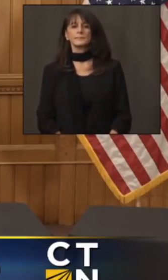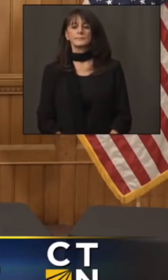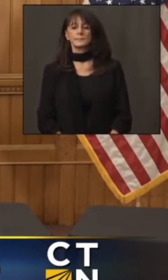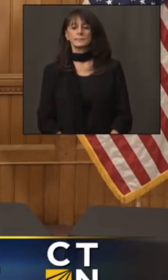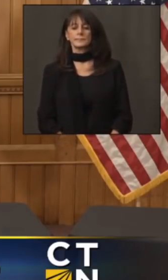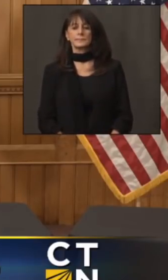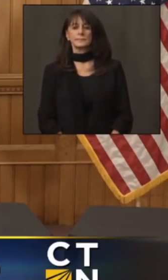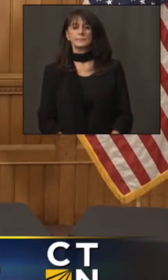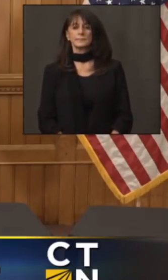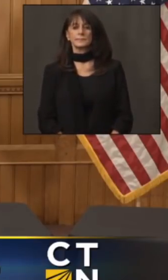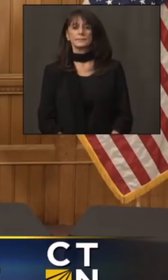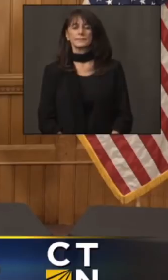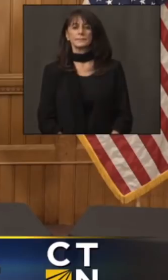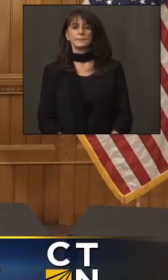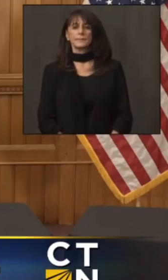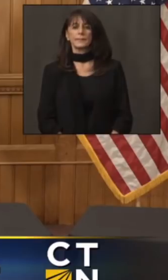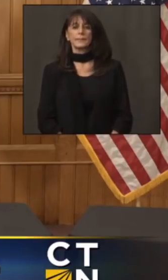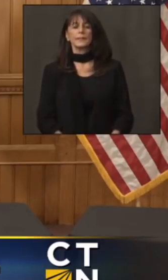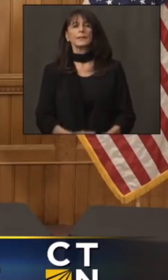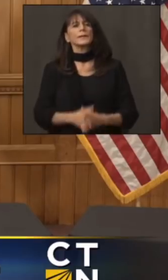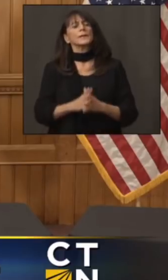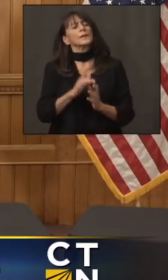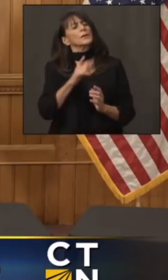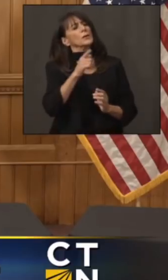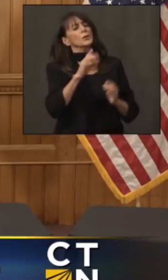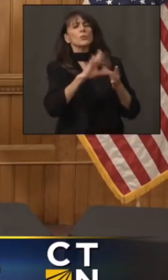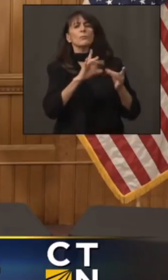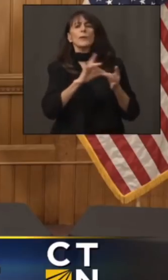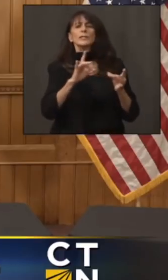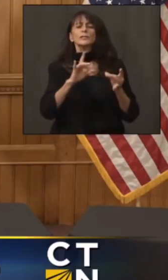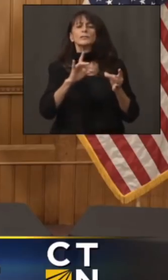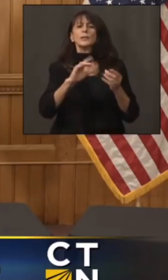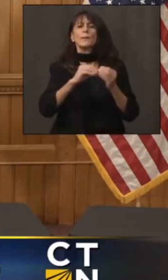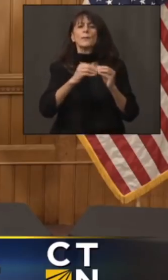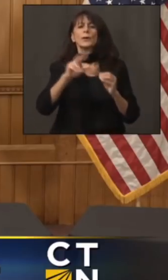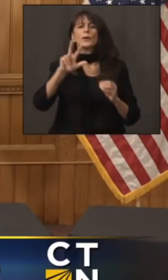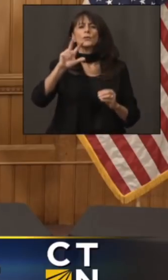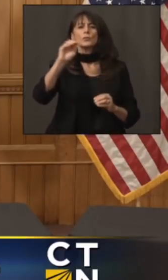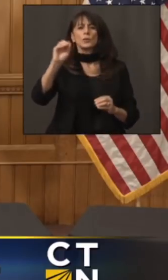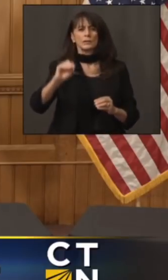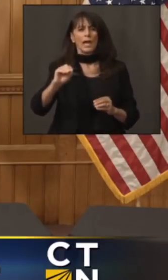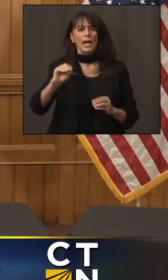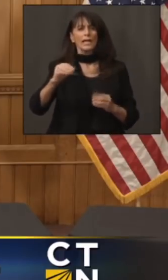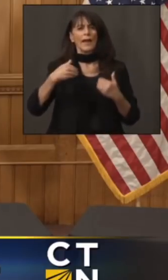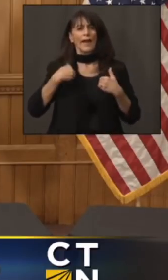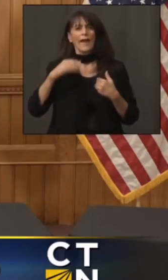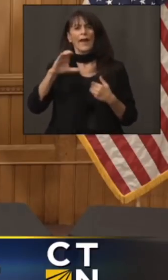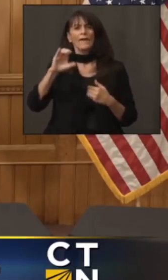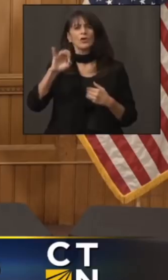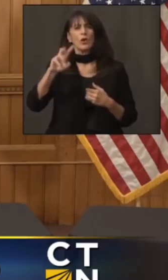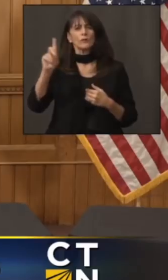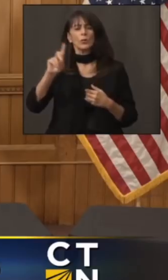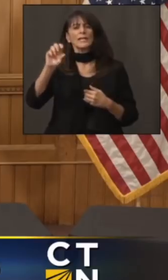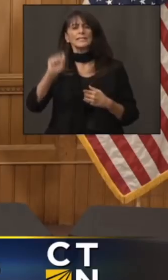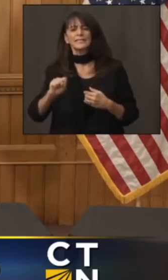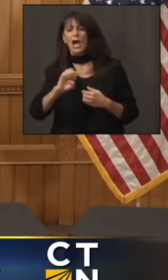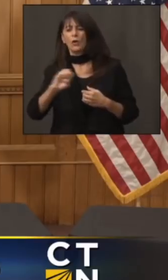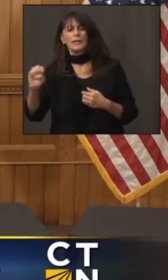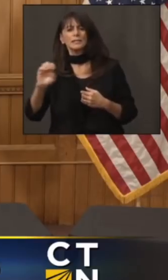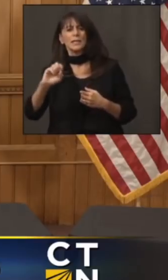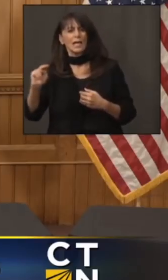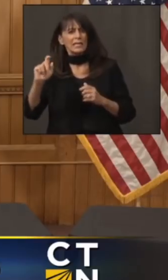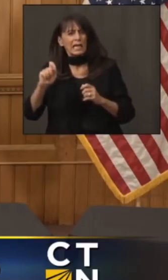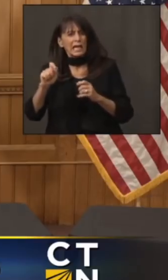Okay, am I unmuted now? Yeah. Governor, you mentioned 3% positivity rate in southeast Connecticut. Can you be a little